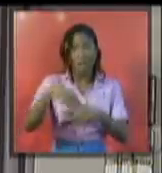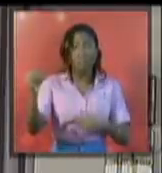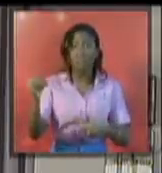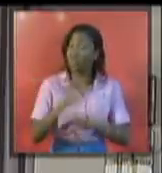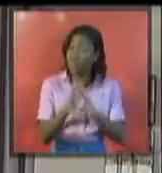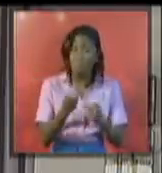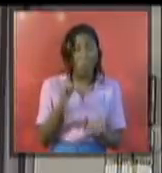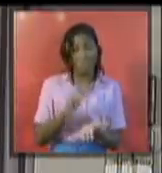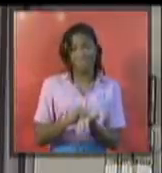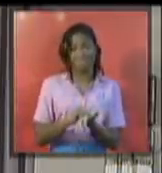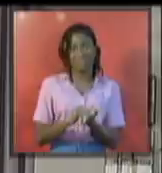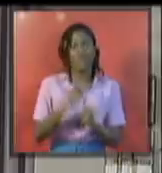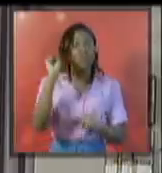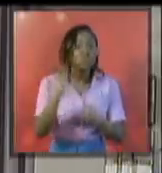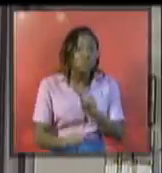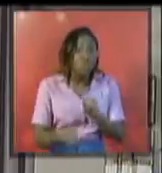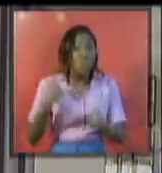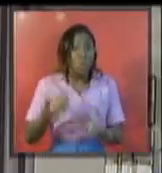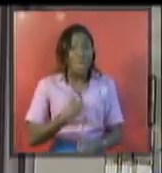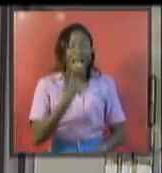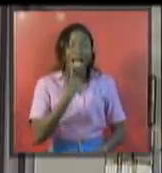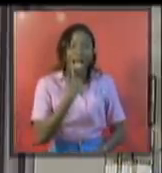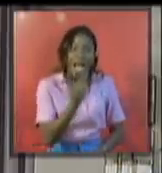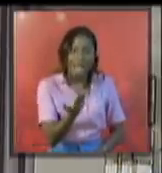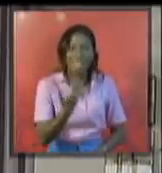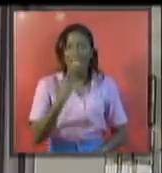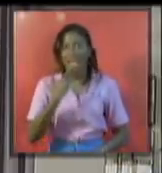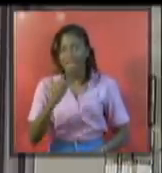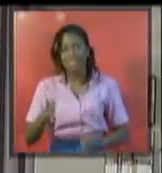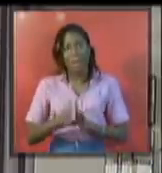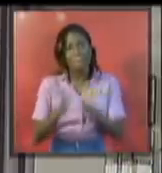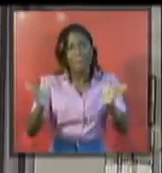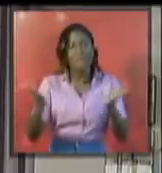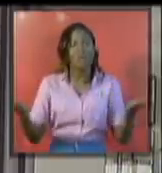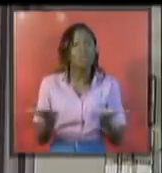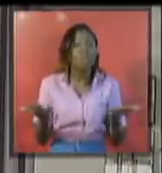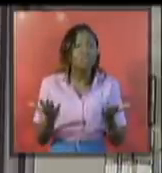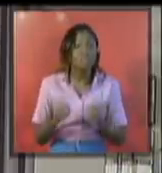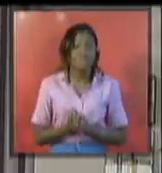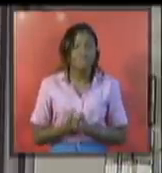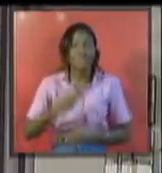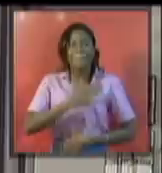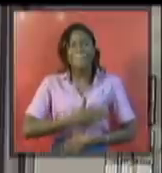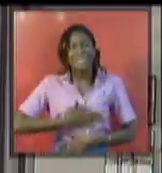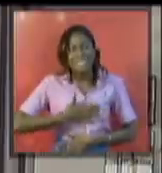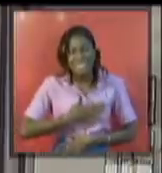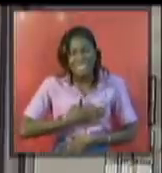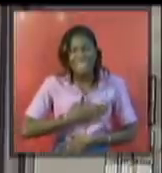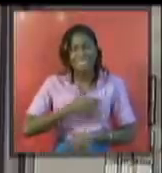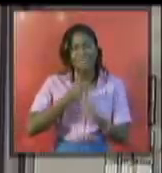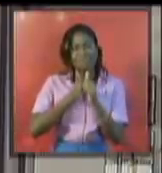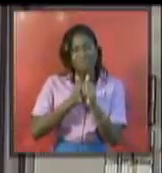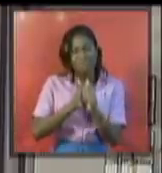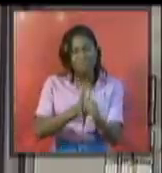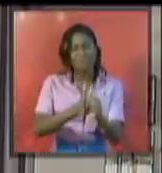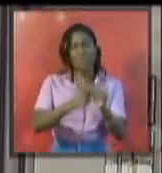are asking once again for the public to please abide by